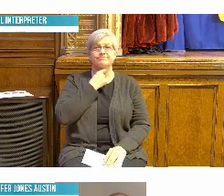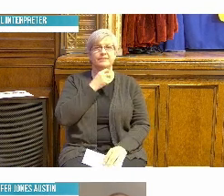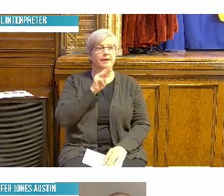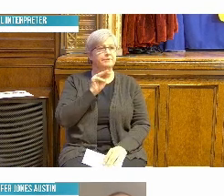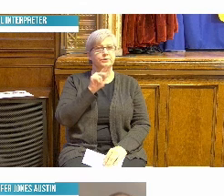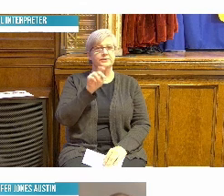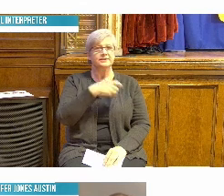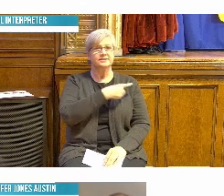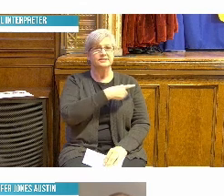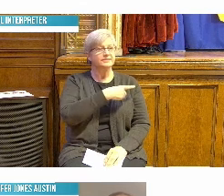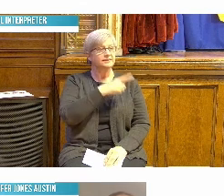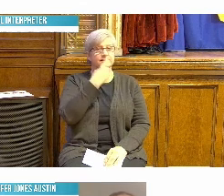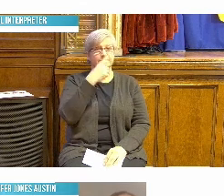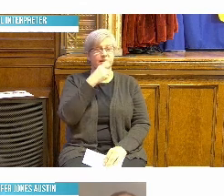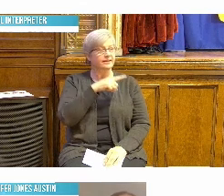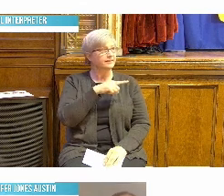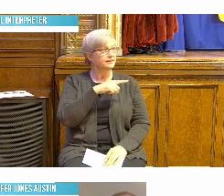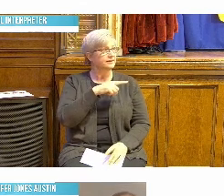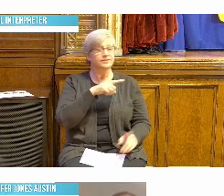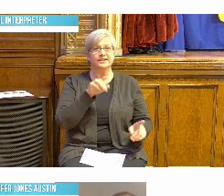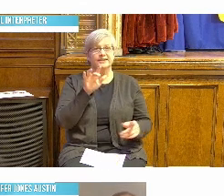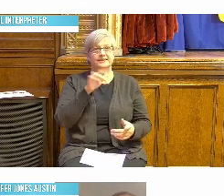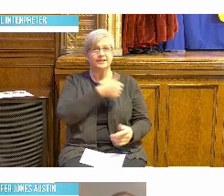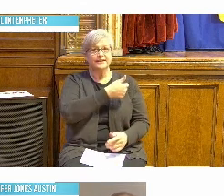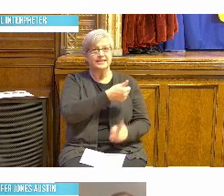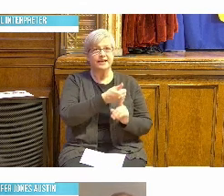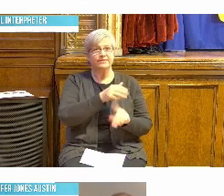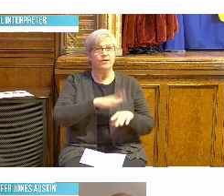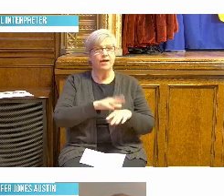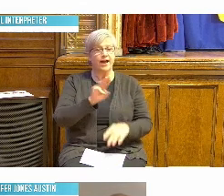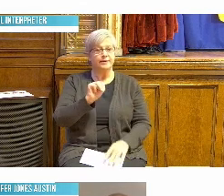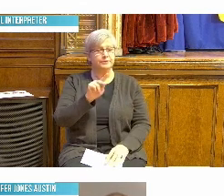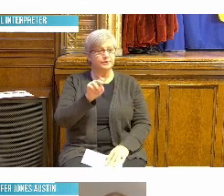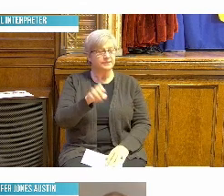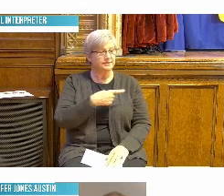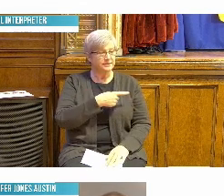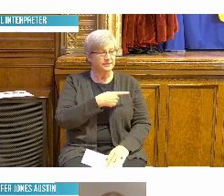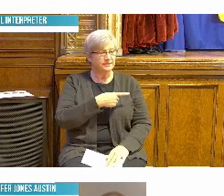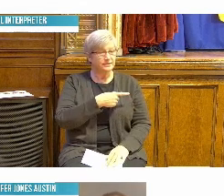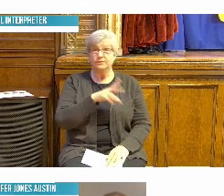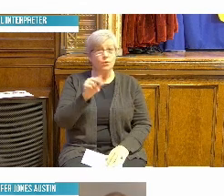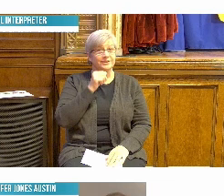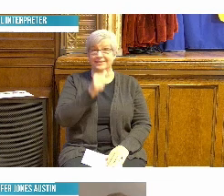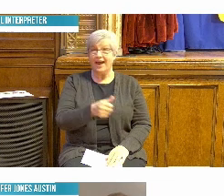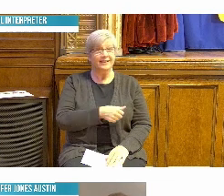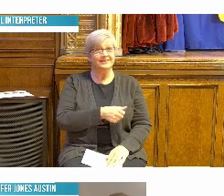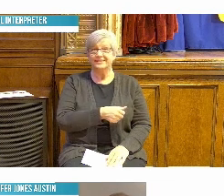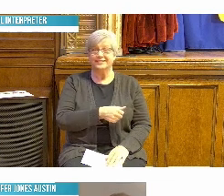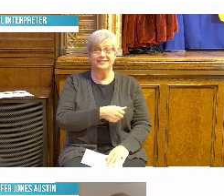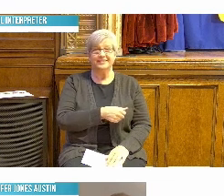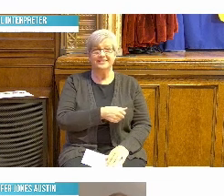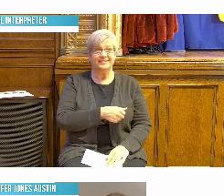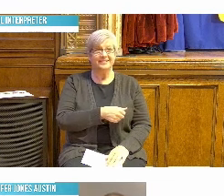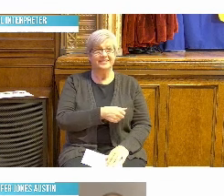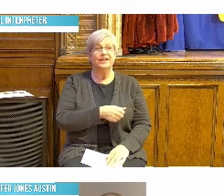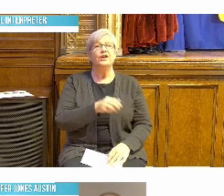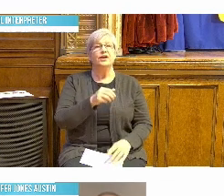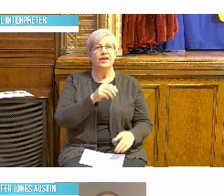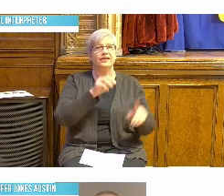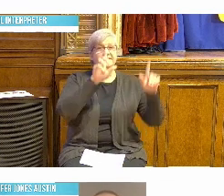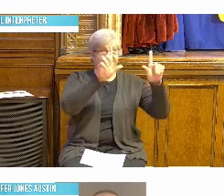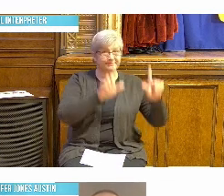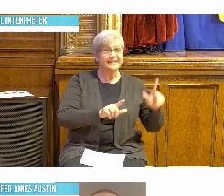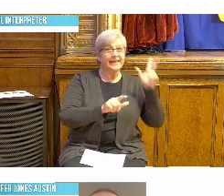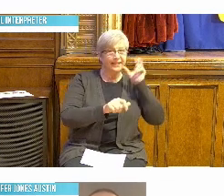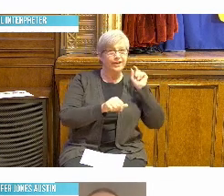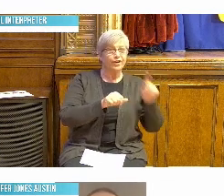Can we get her mic? She's muted. You're on mute. No, she's not. I hear her. We can hear her. We